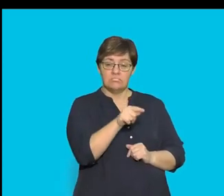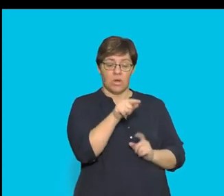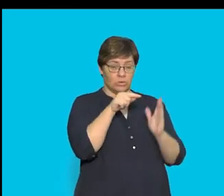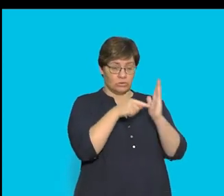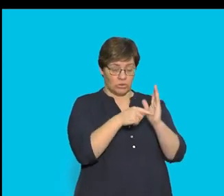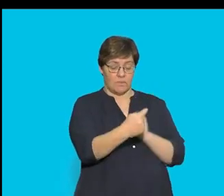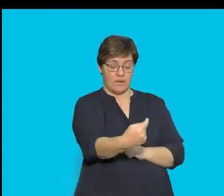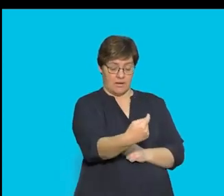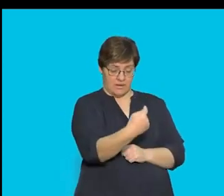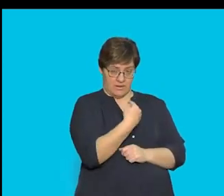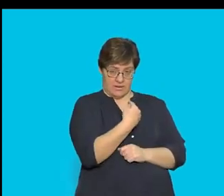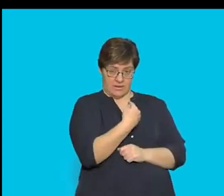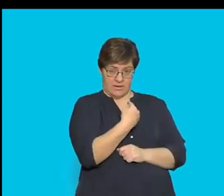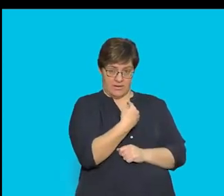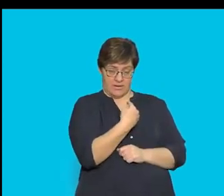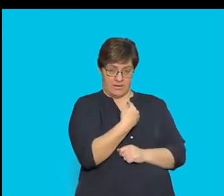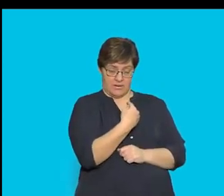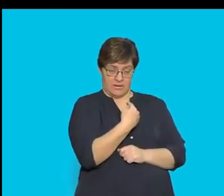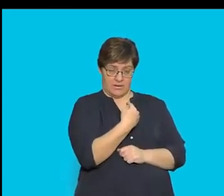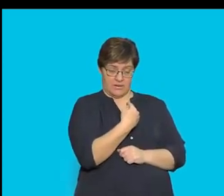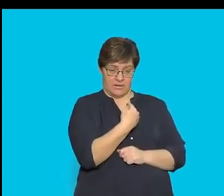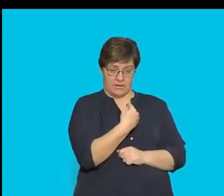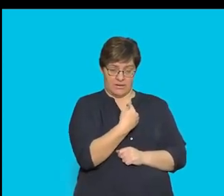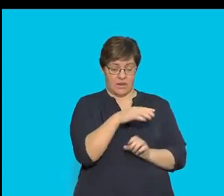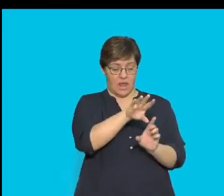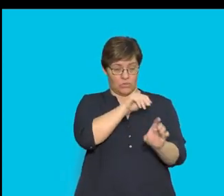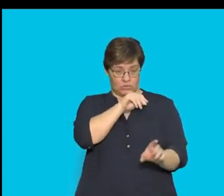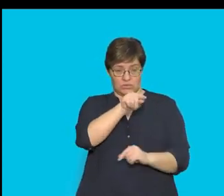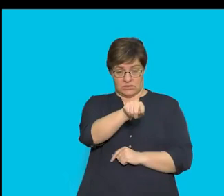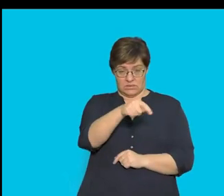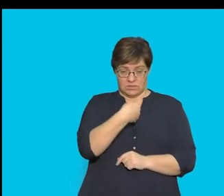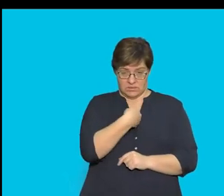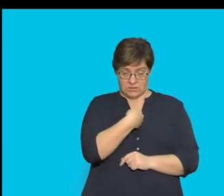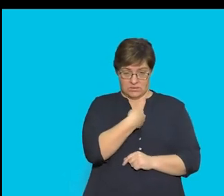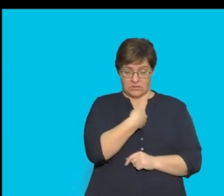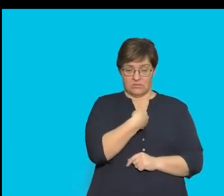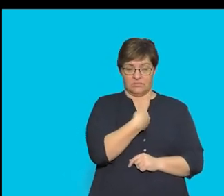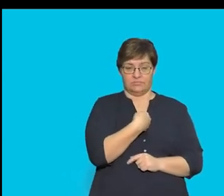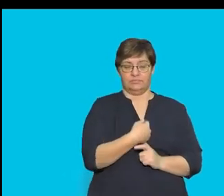the current is coming out. So the direction of the current